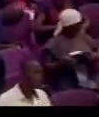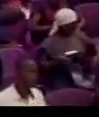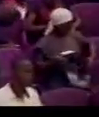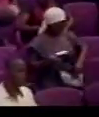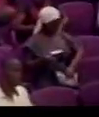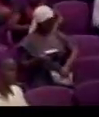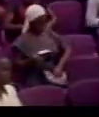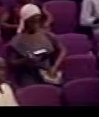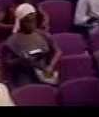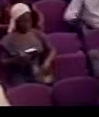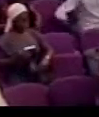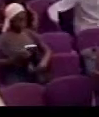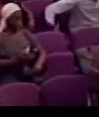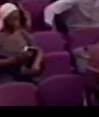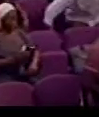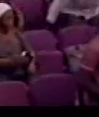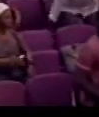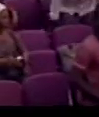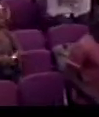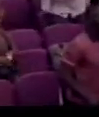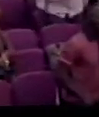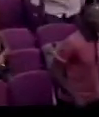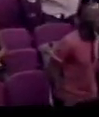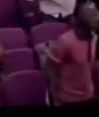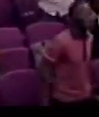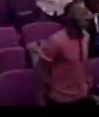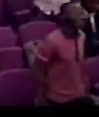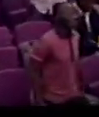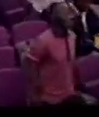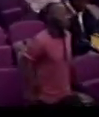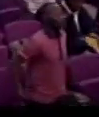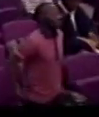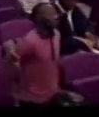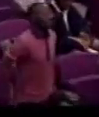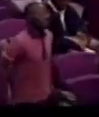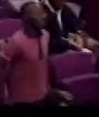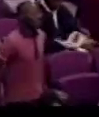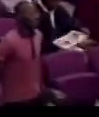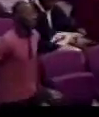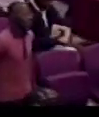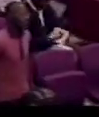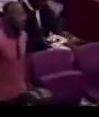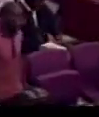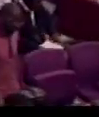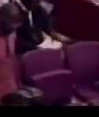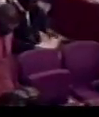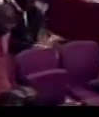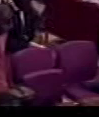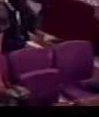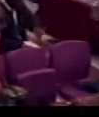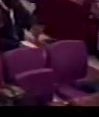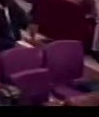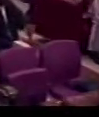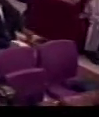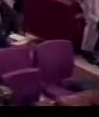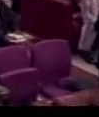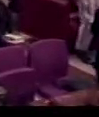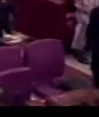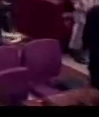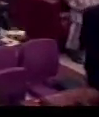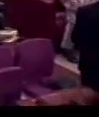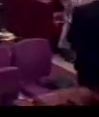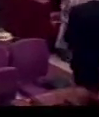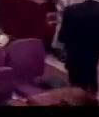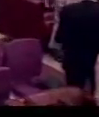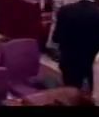that grace do its work in your life. Do not frustrate the grace of God. The grace of God will see